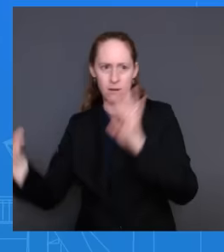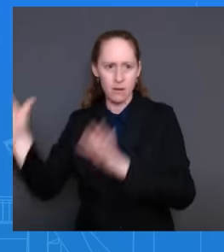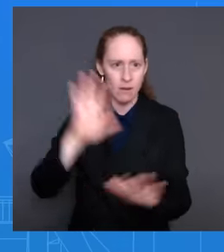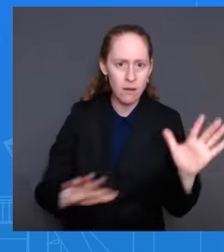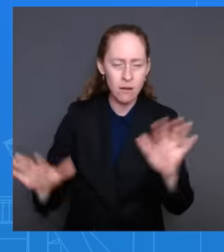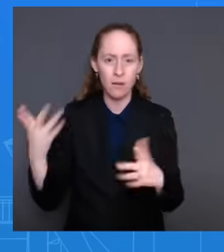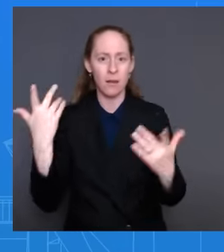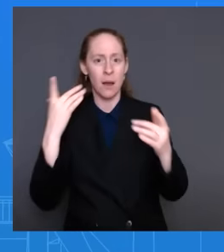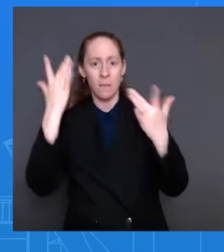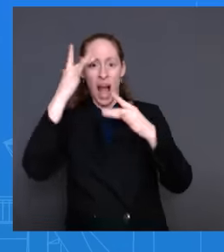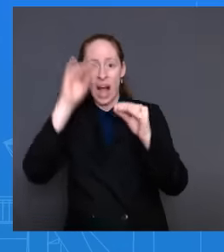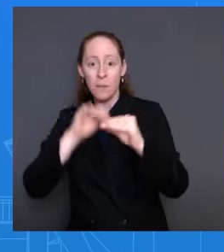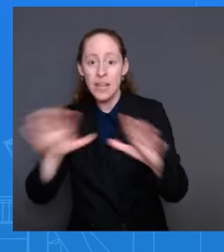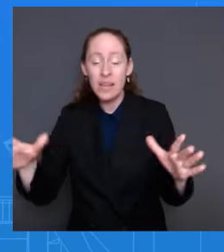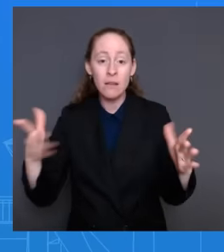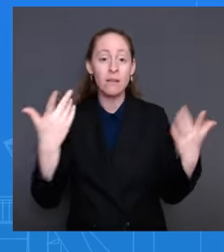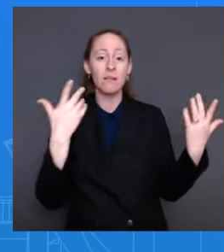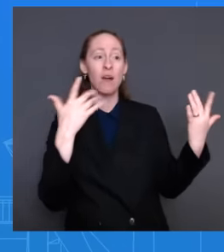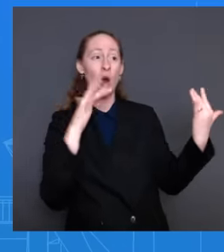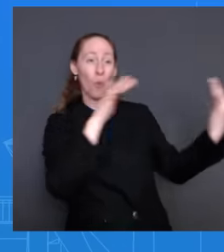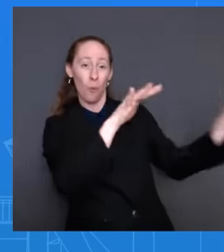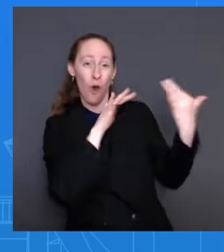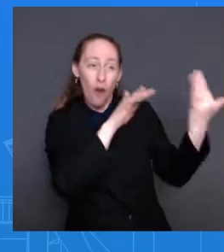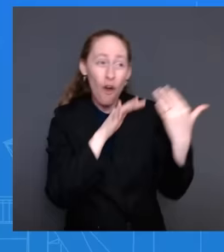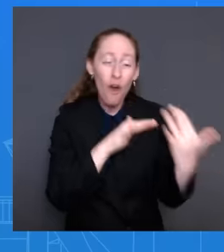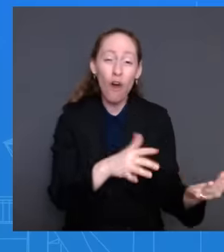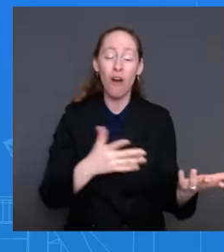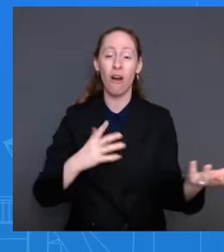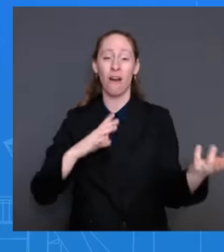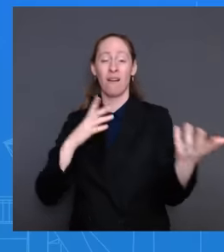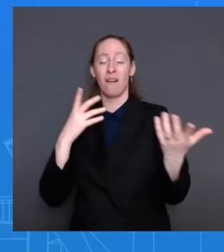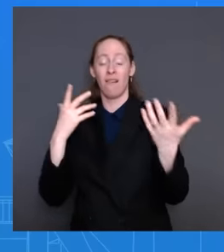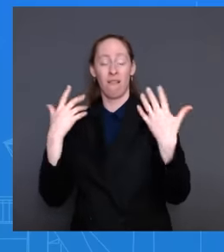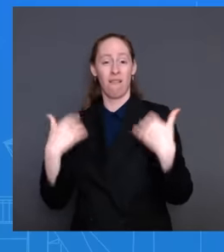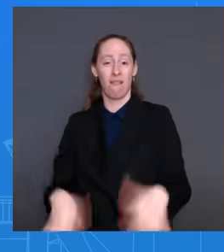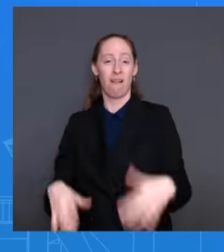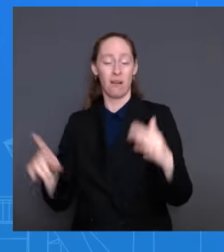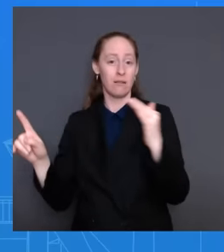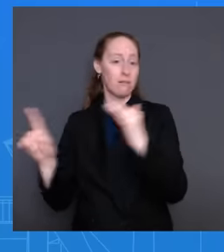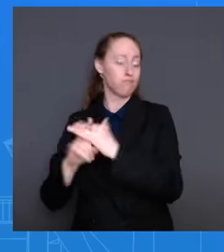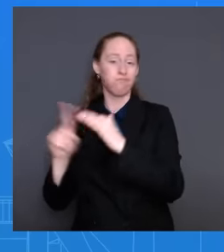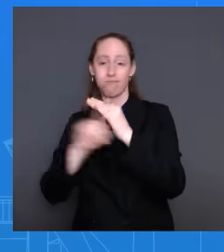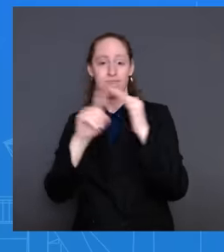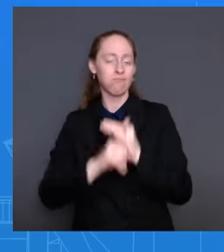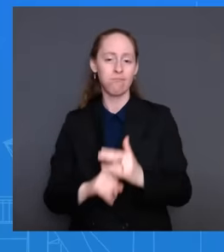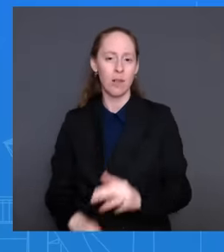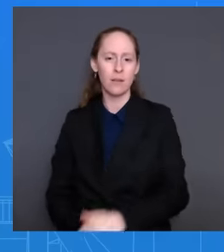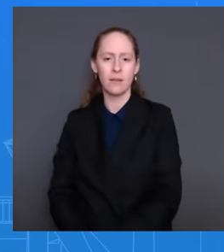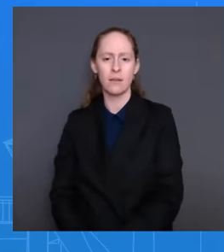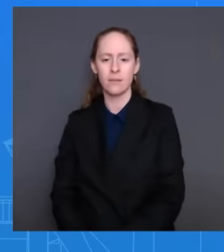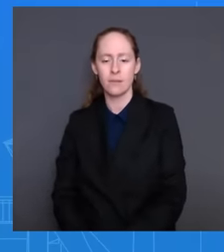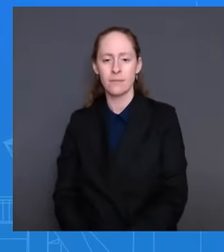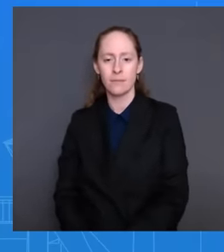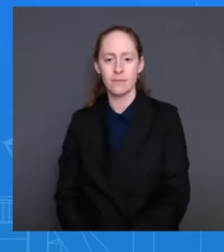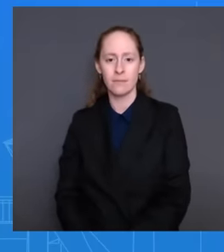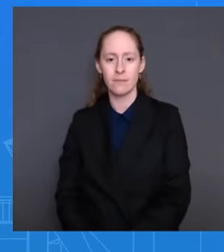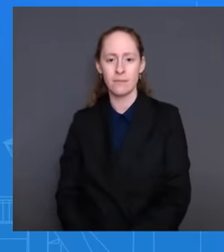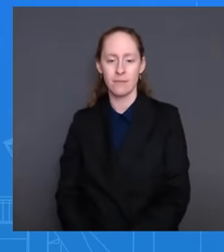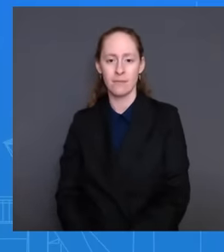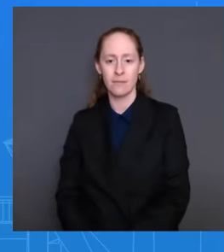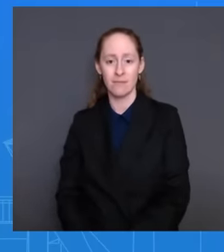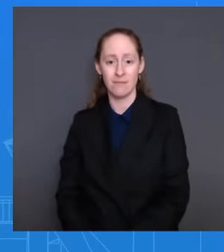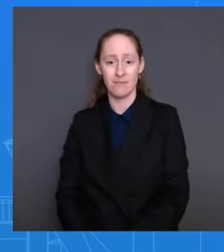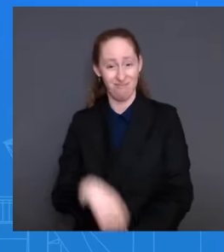have seen, that has shown us since these past couple of months, since the war, we have seen an uptick on gas